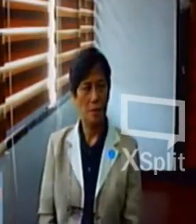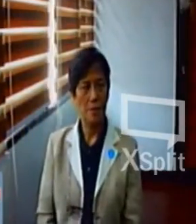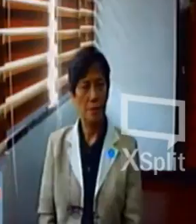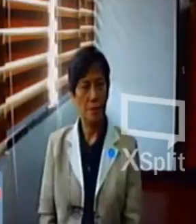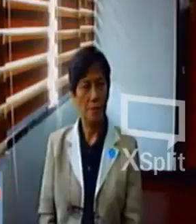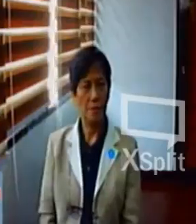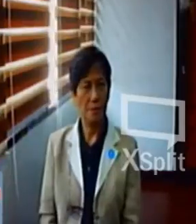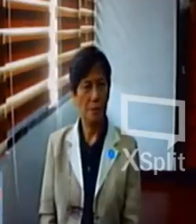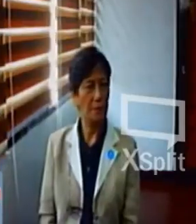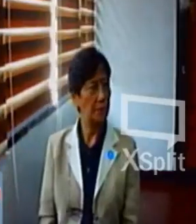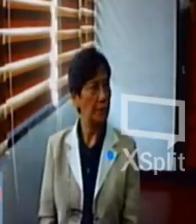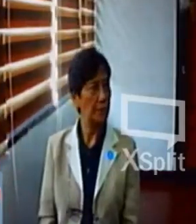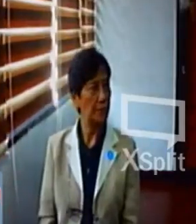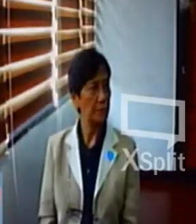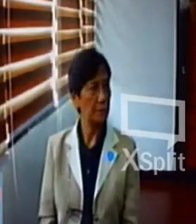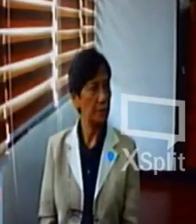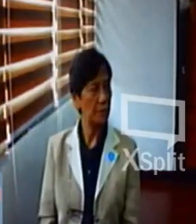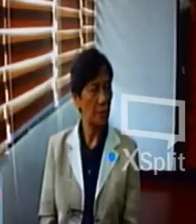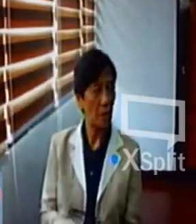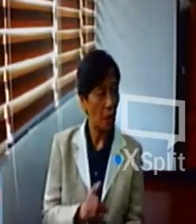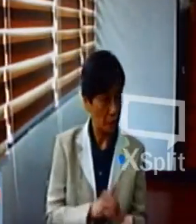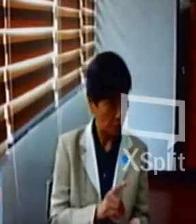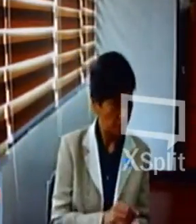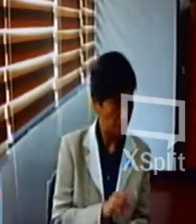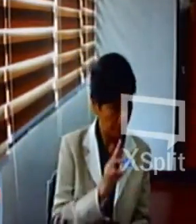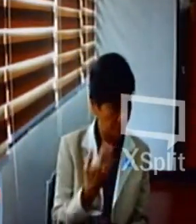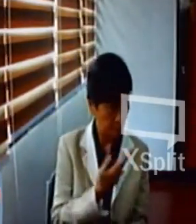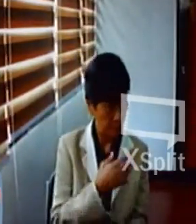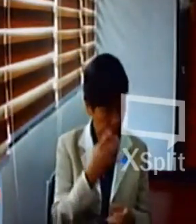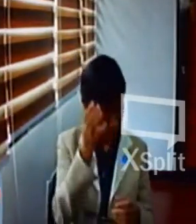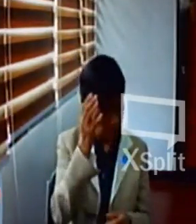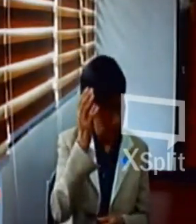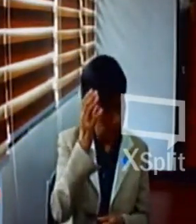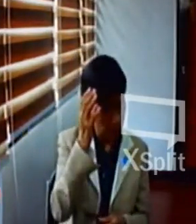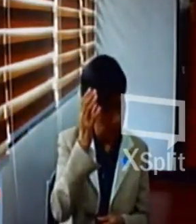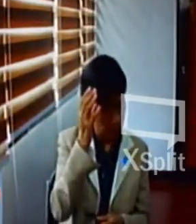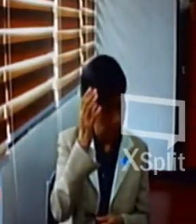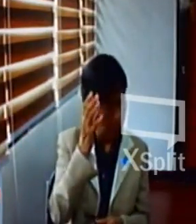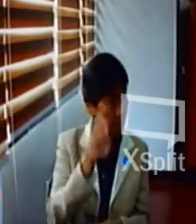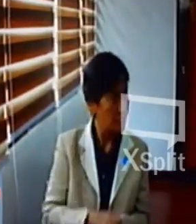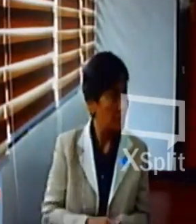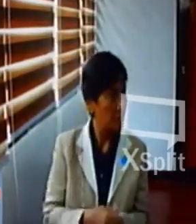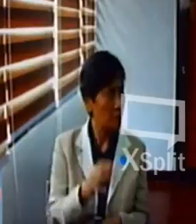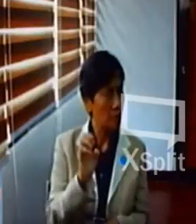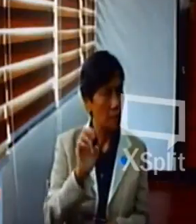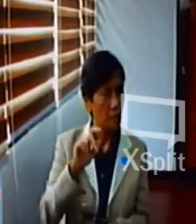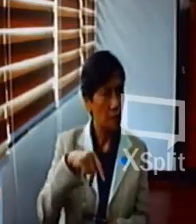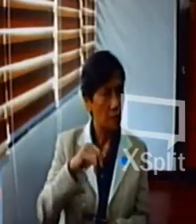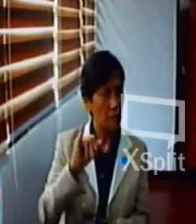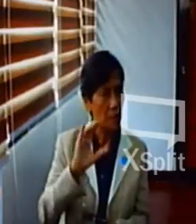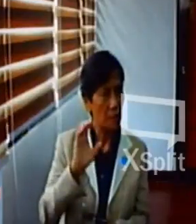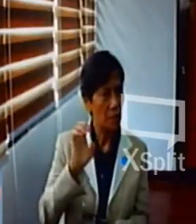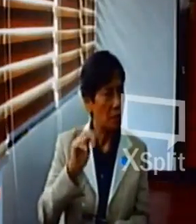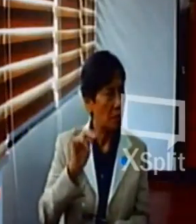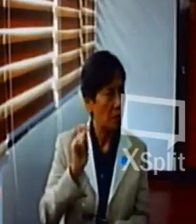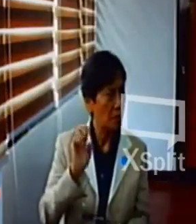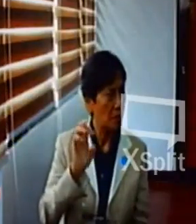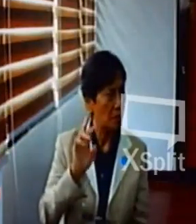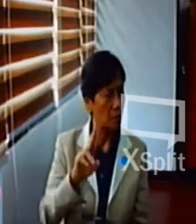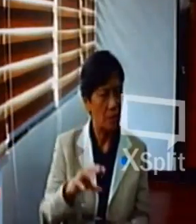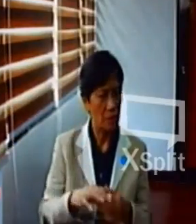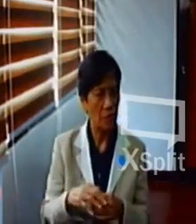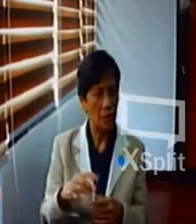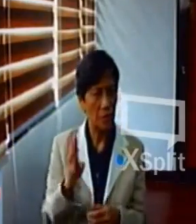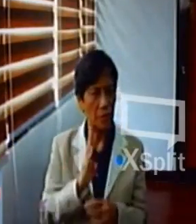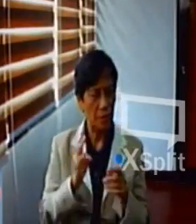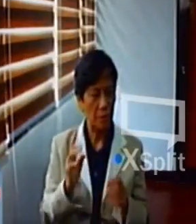Hello, Doctor. Are we still considered the epicenter of marine biodiversity in the world? So we're still